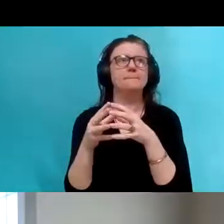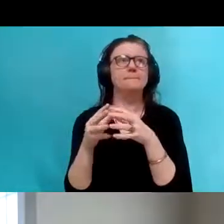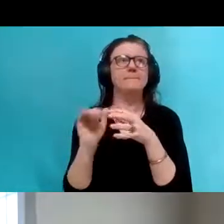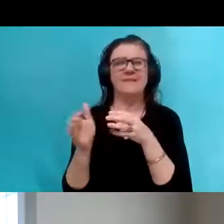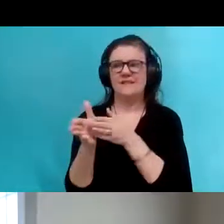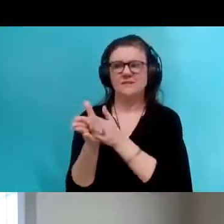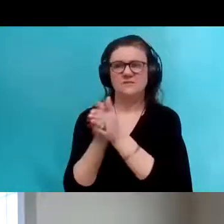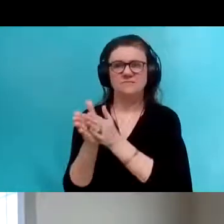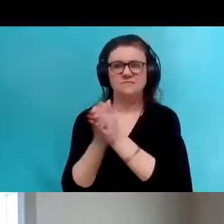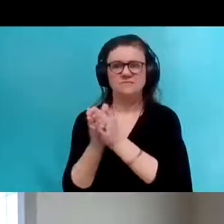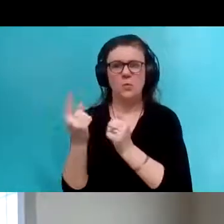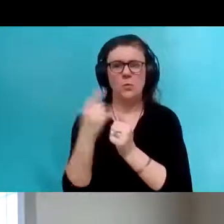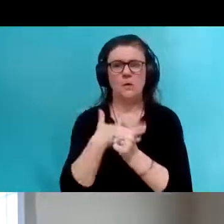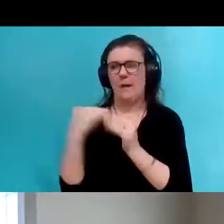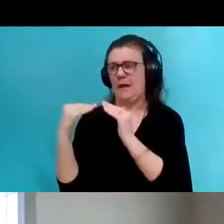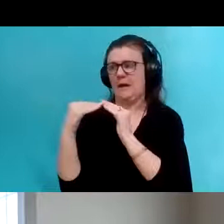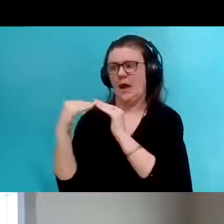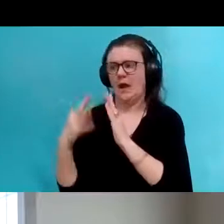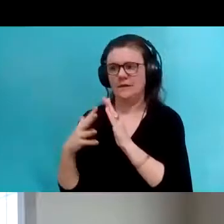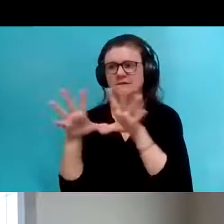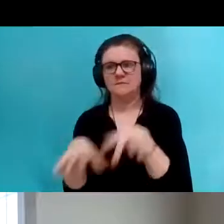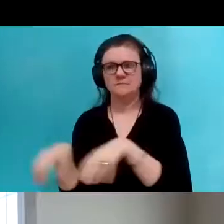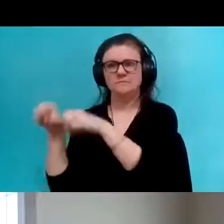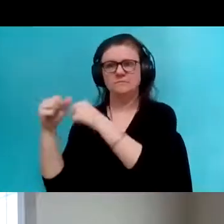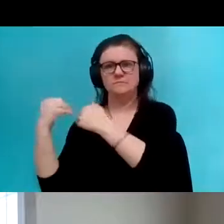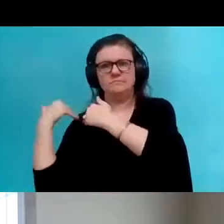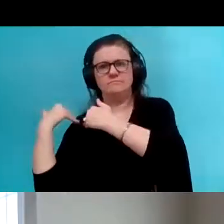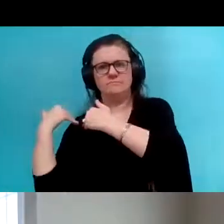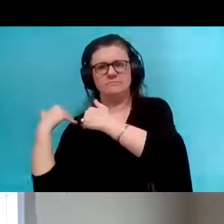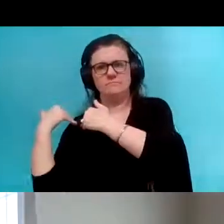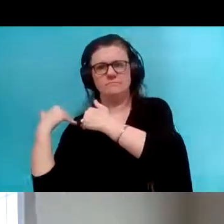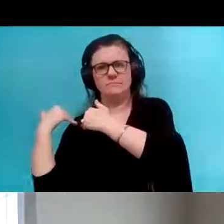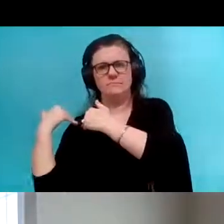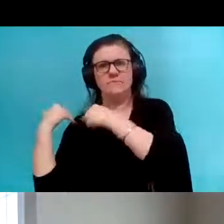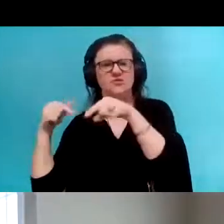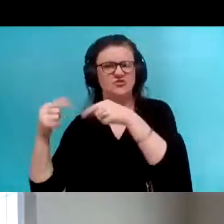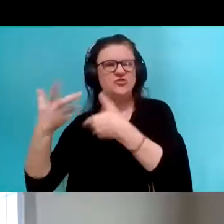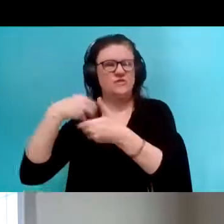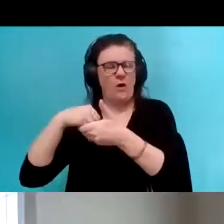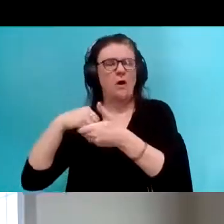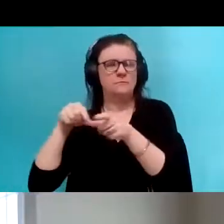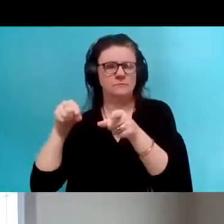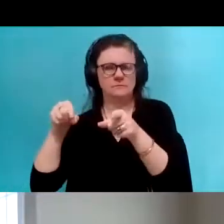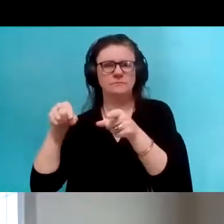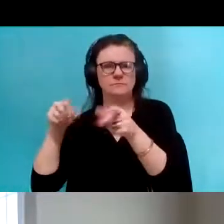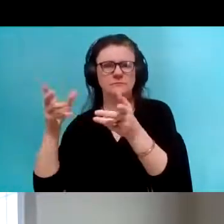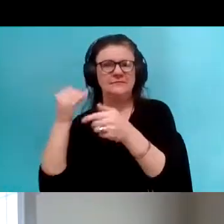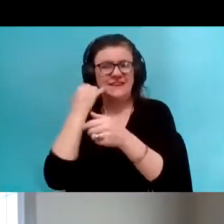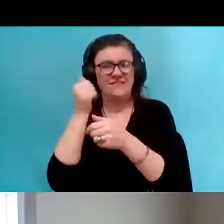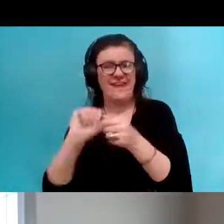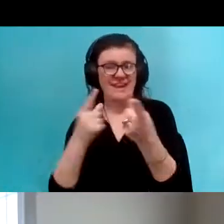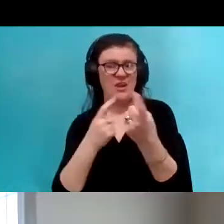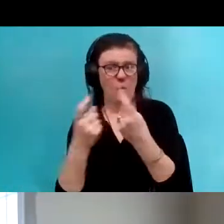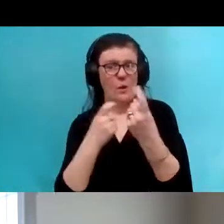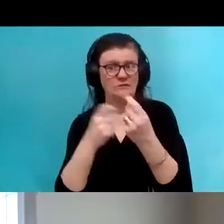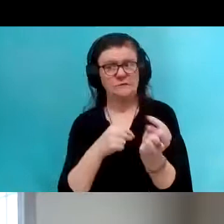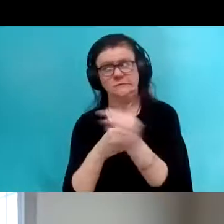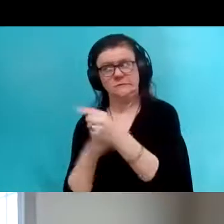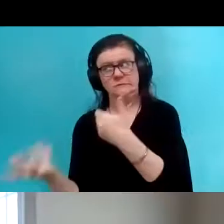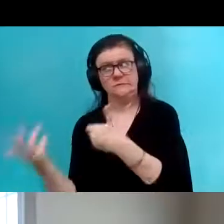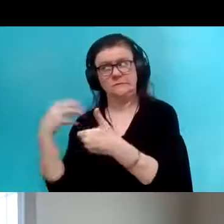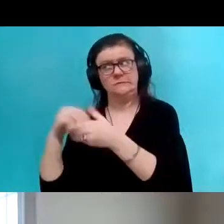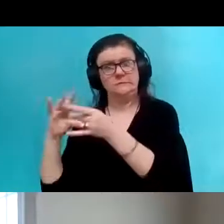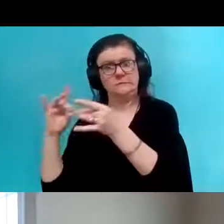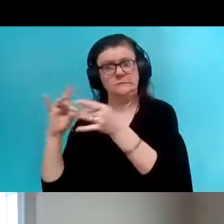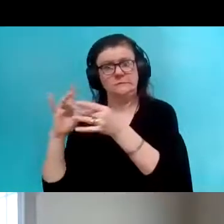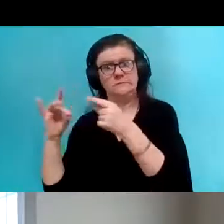led by one of my colleagues who's in this call. Her name is Jessamine Encarnacion. And if there are any questions, I would definitely want her to come in because she's